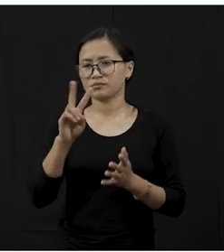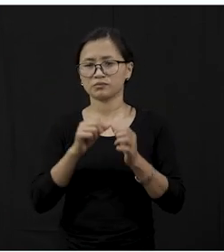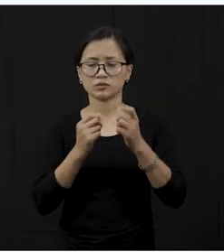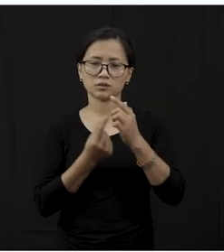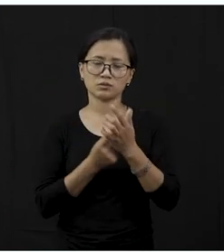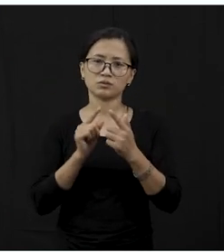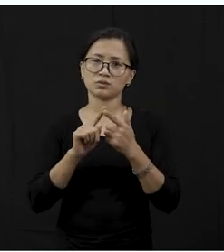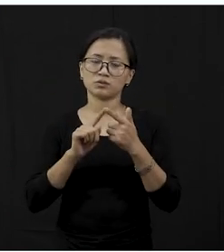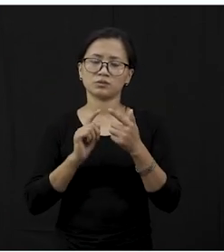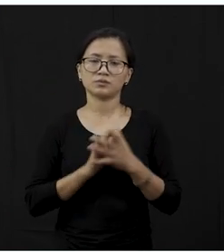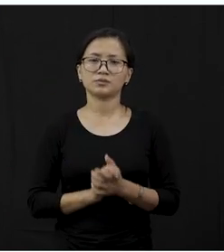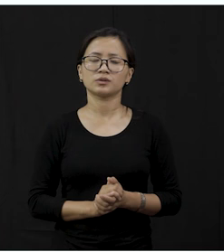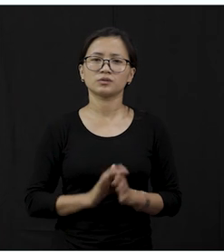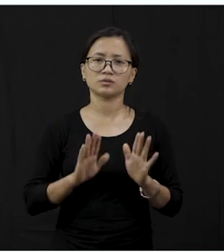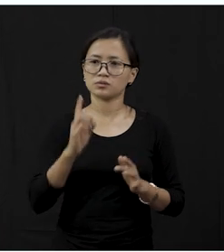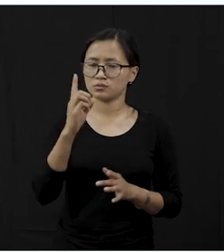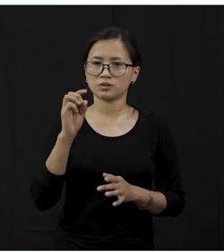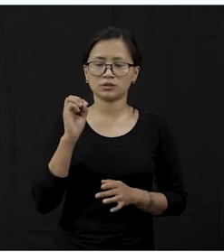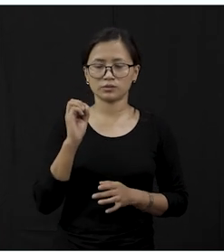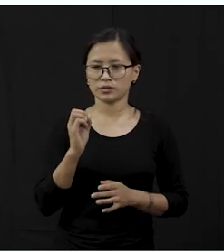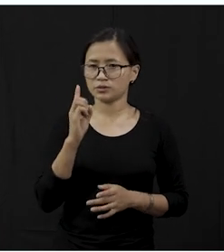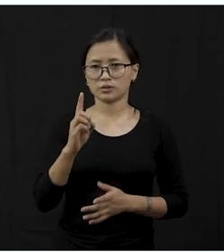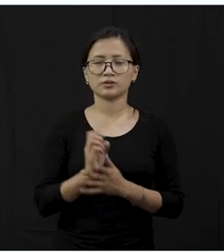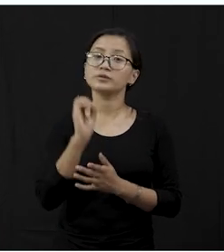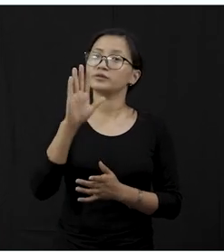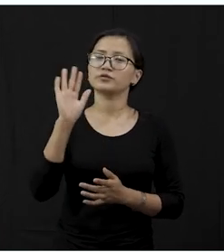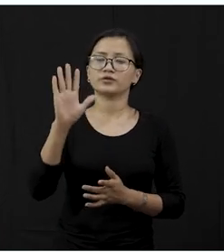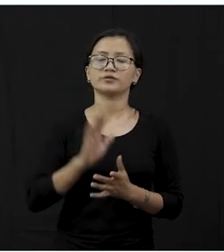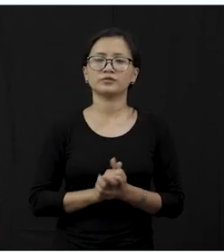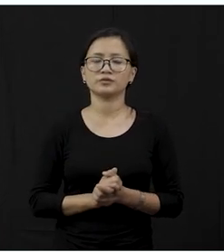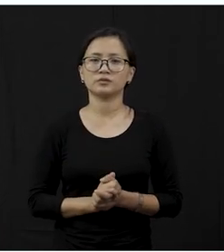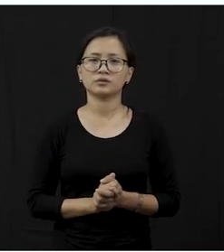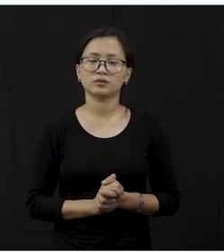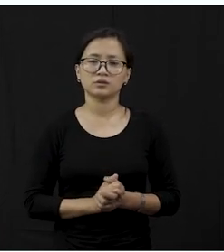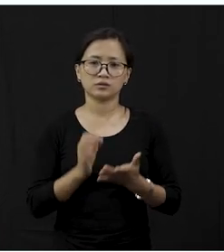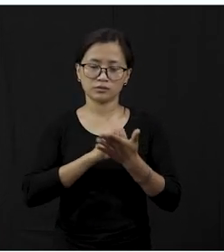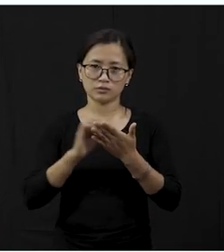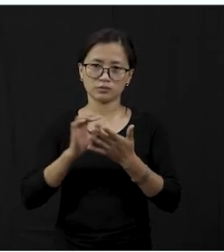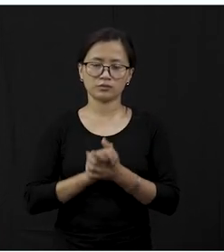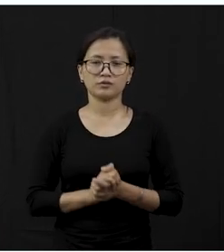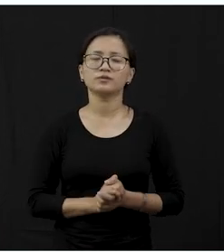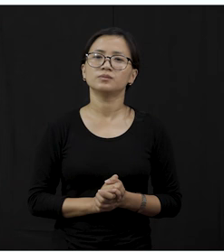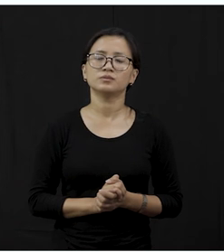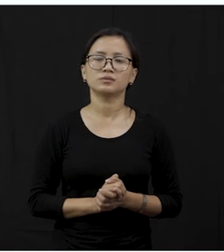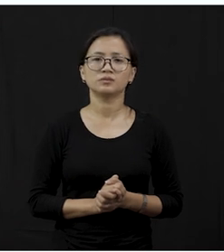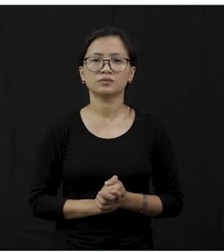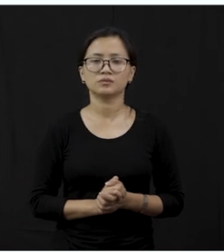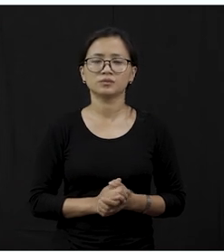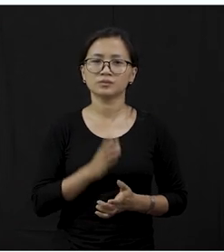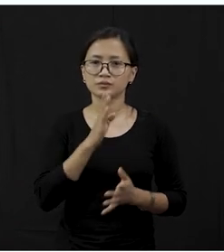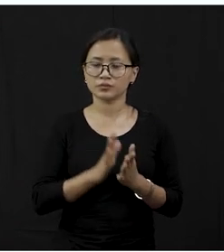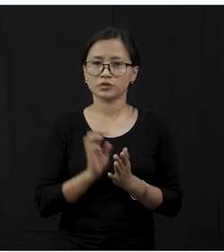value, which makes it 135. So it, when it is 135, if you read 135,